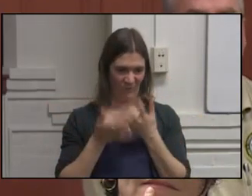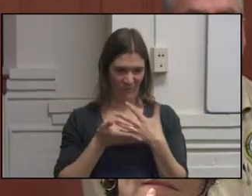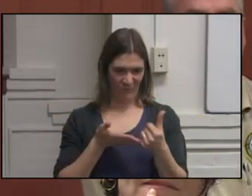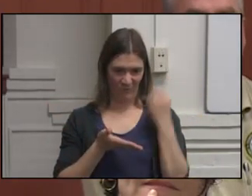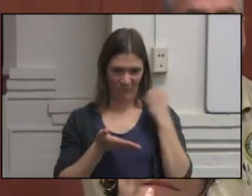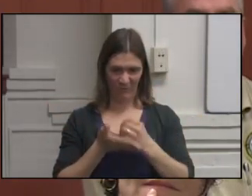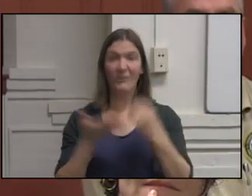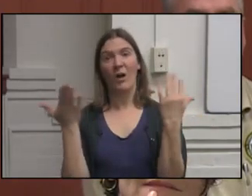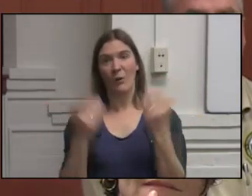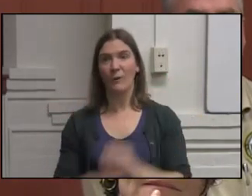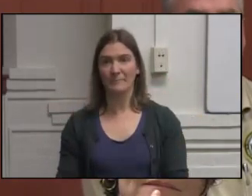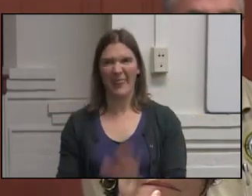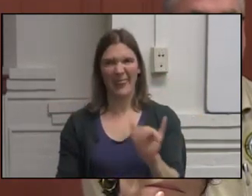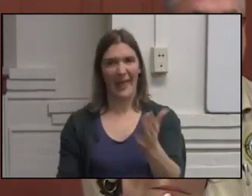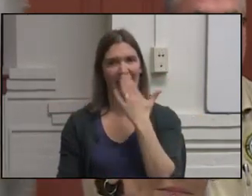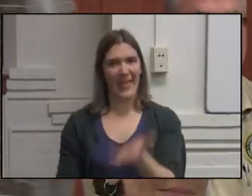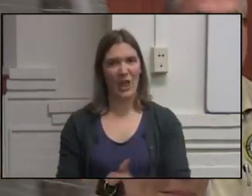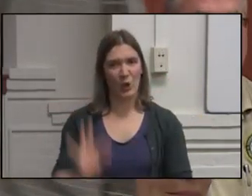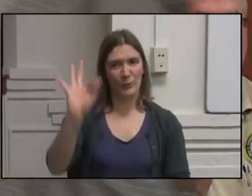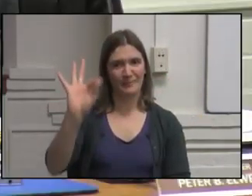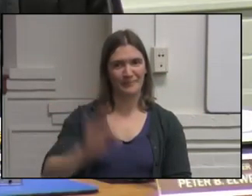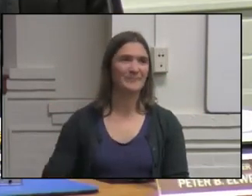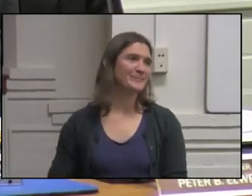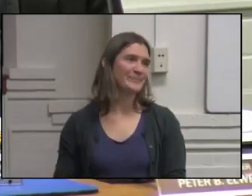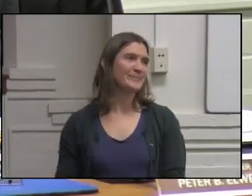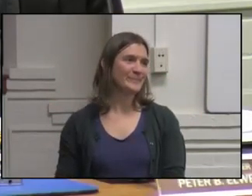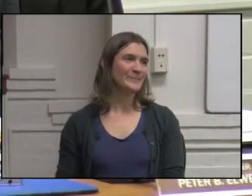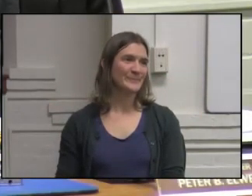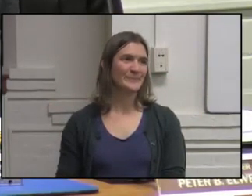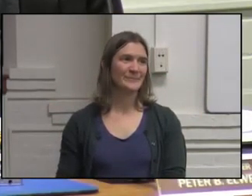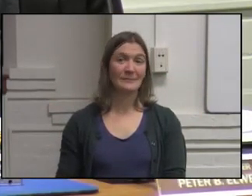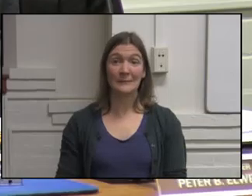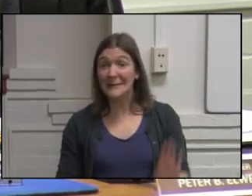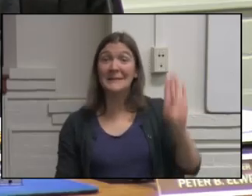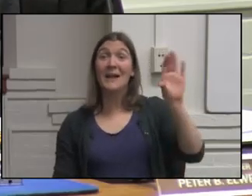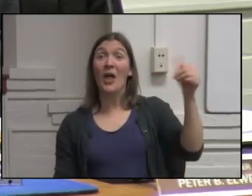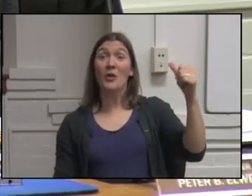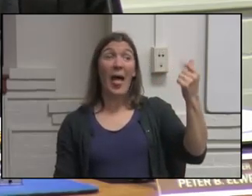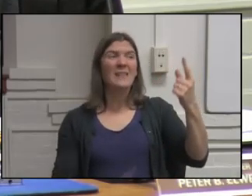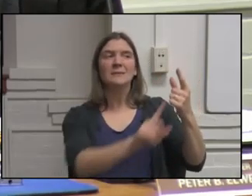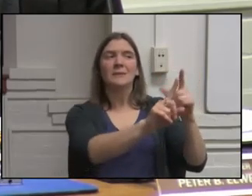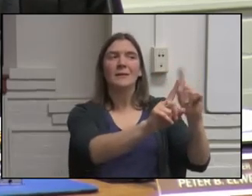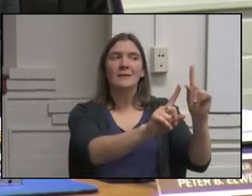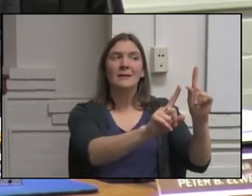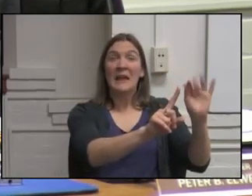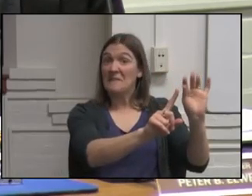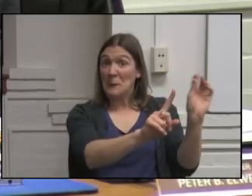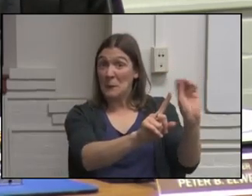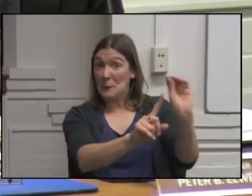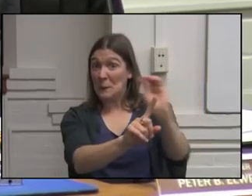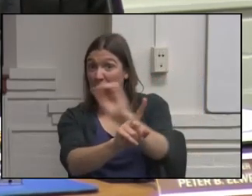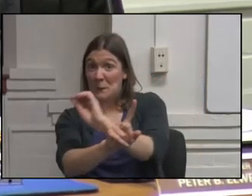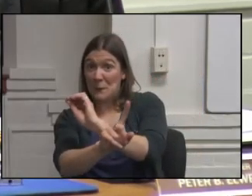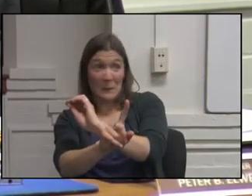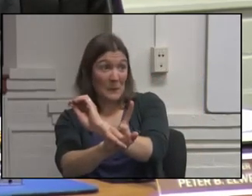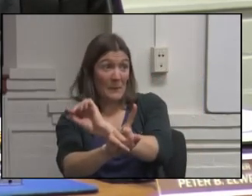are conjectural. Thank you. Thank you, Franz. Thank you. Does anybody else want to speak? Otherwise, I'm going to let Tony have another